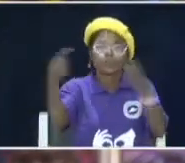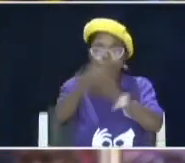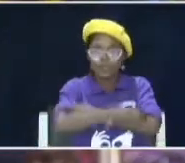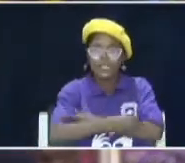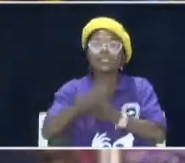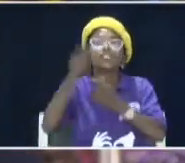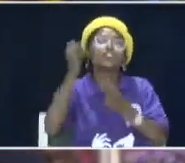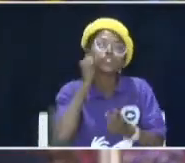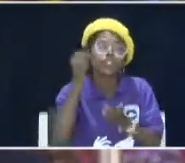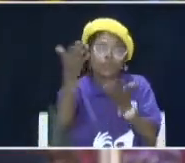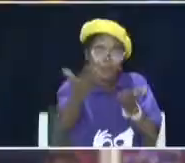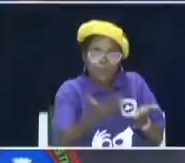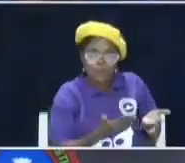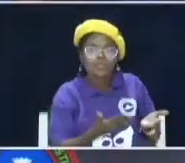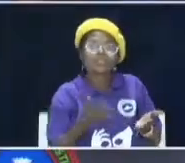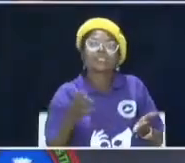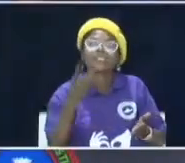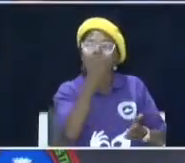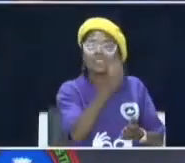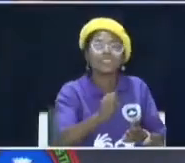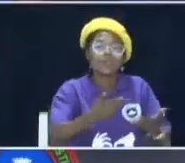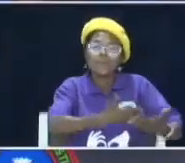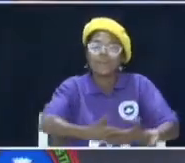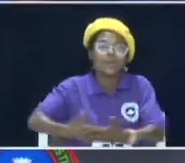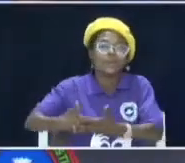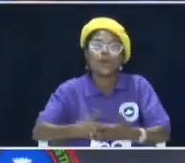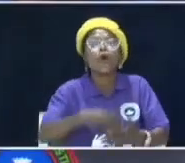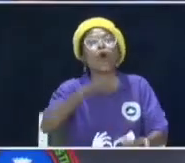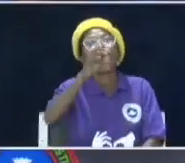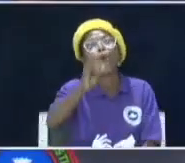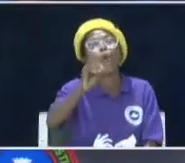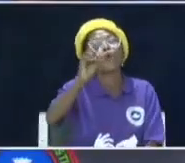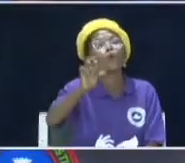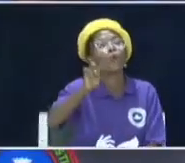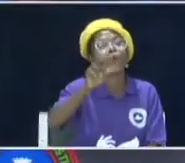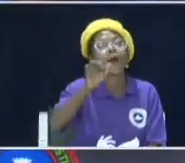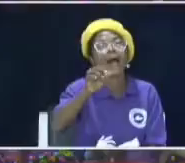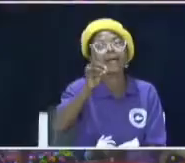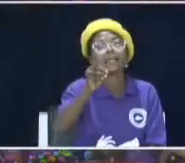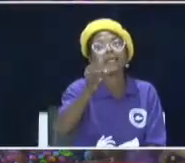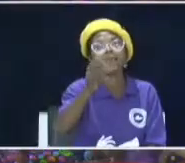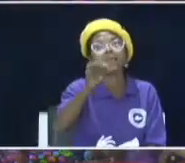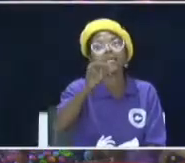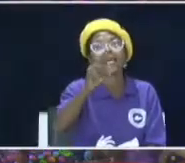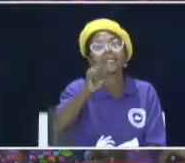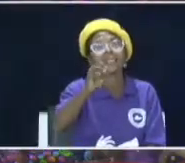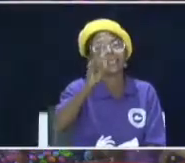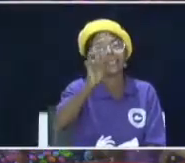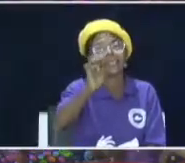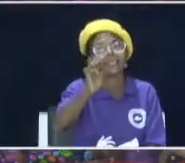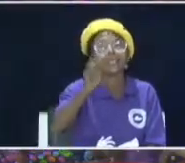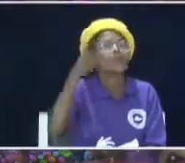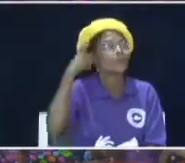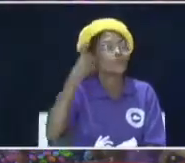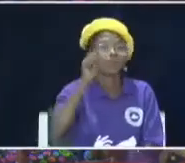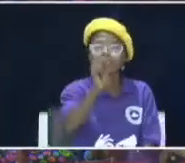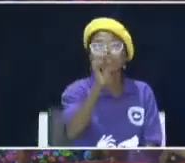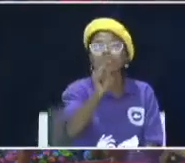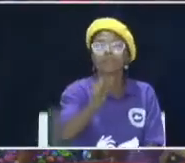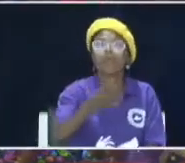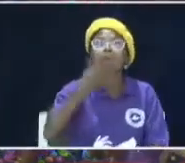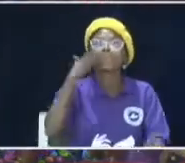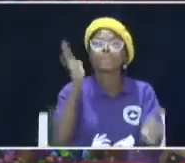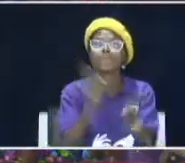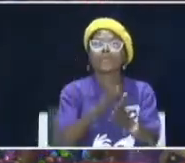baby, a daughter, Oluwade Melade, to God for testimony. Praise the